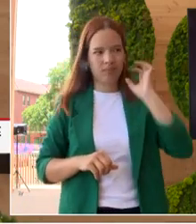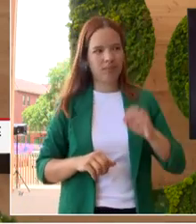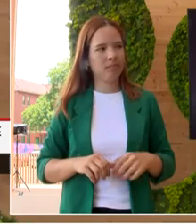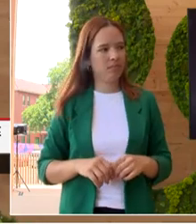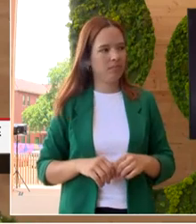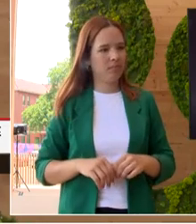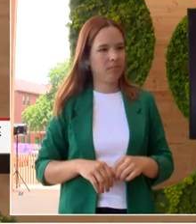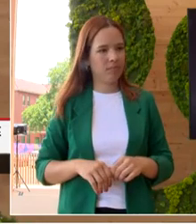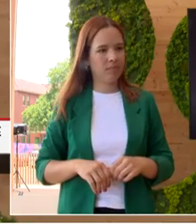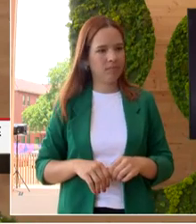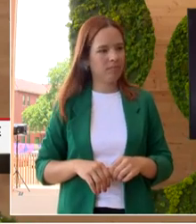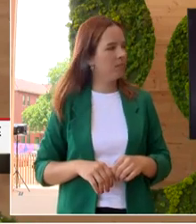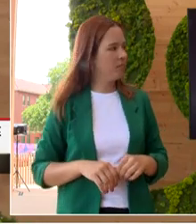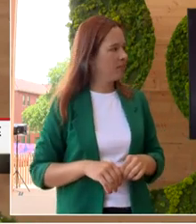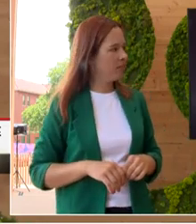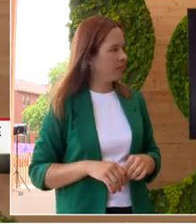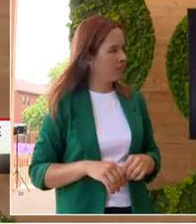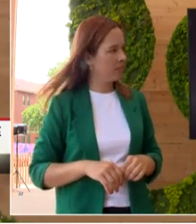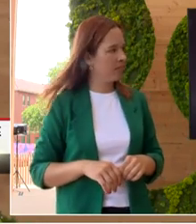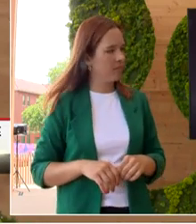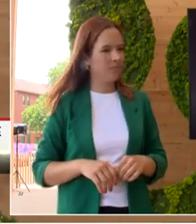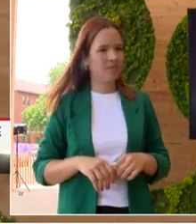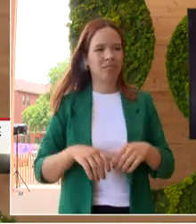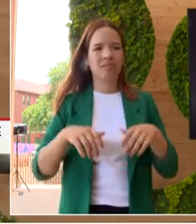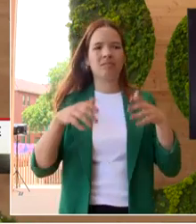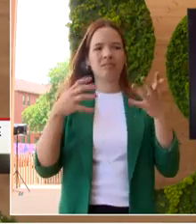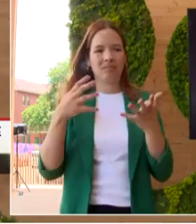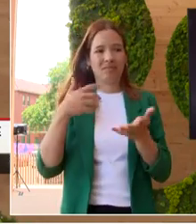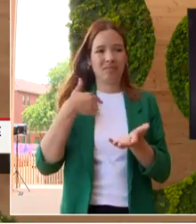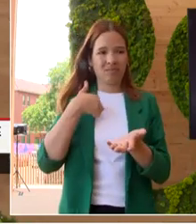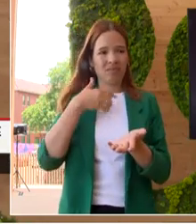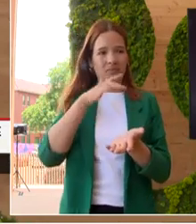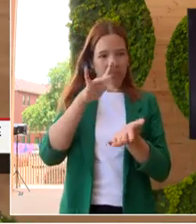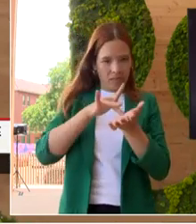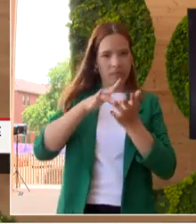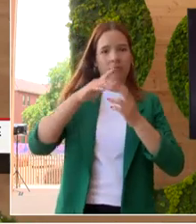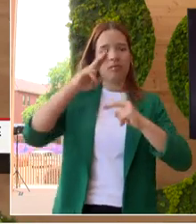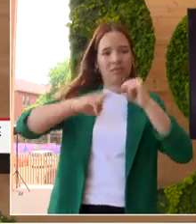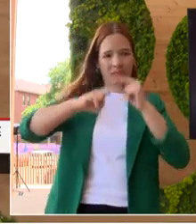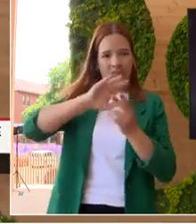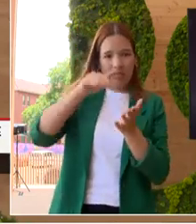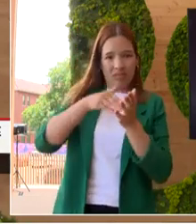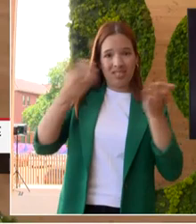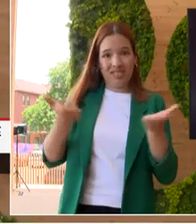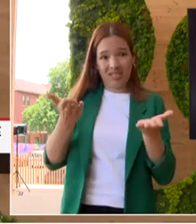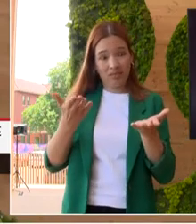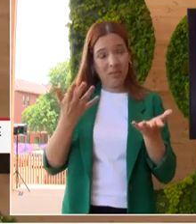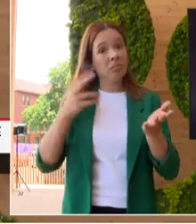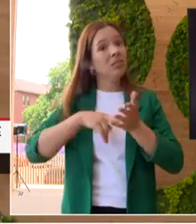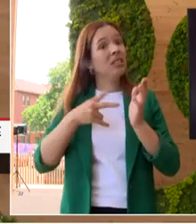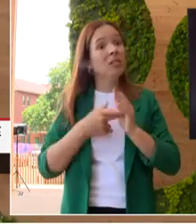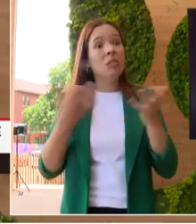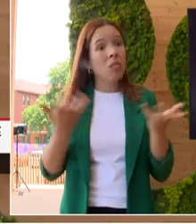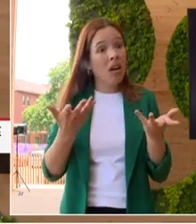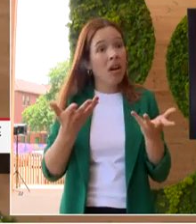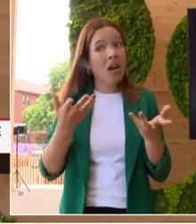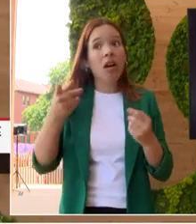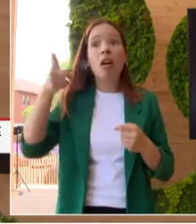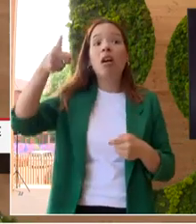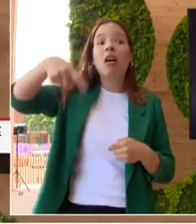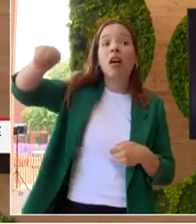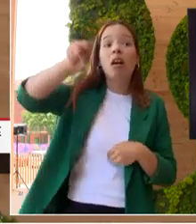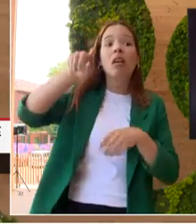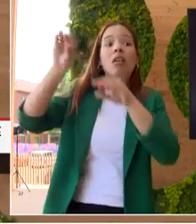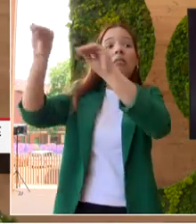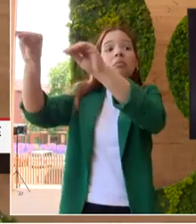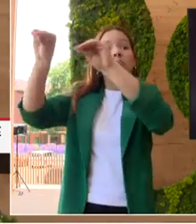And we've also delivered a medical services building to house Whitman Walker's relocating Max Robinson Center.